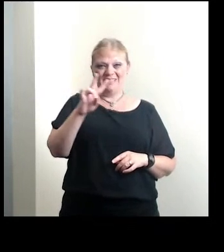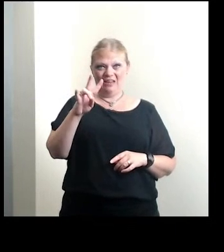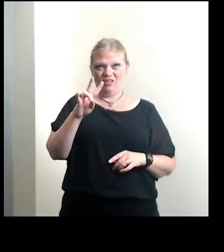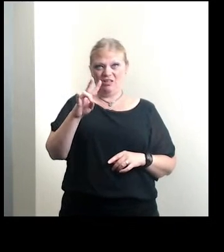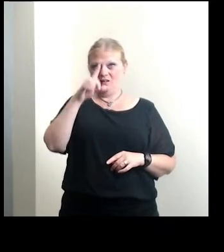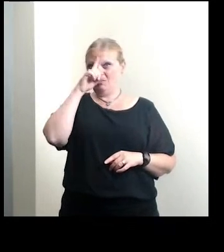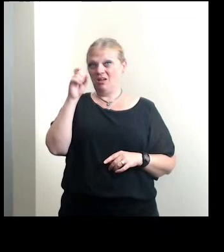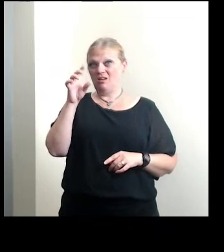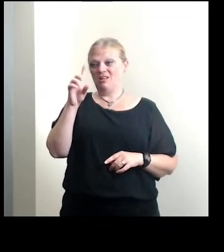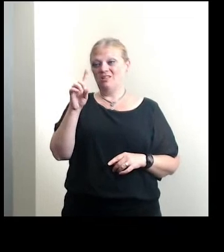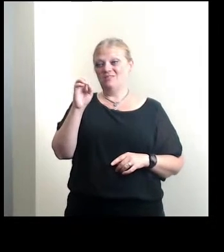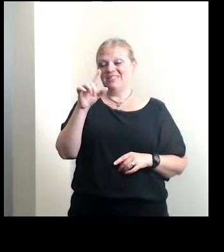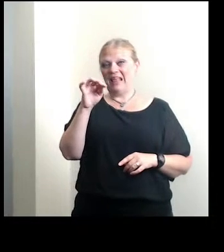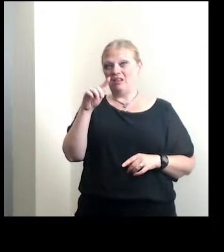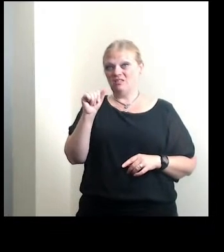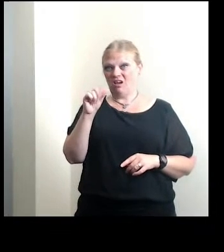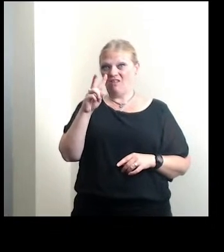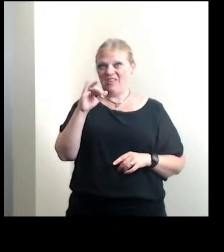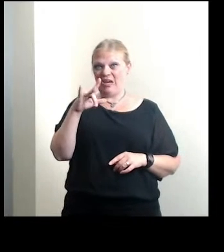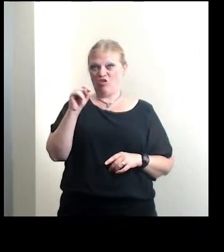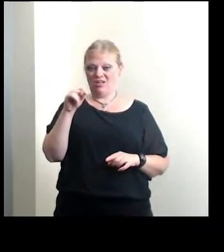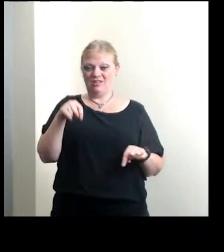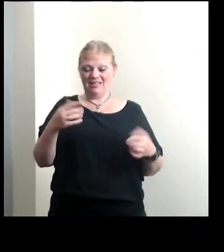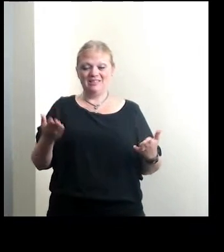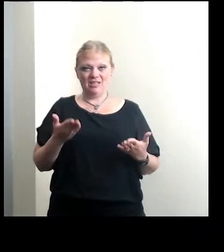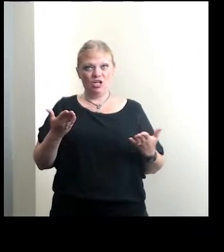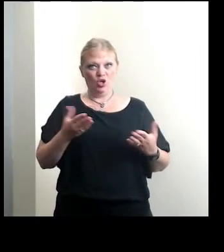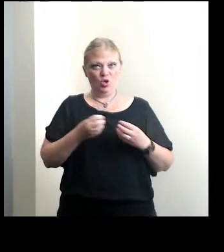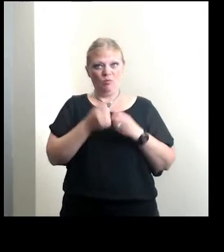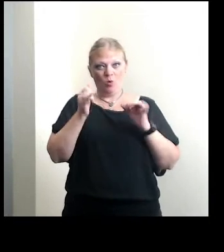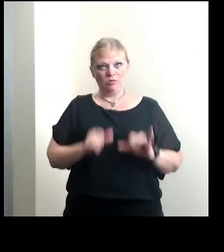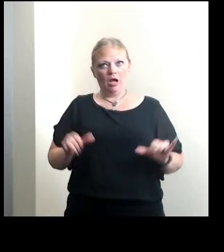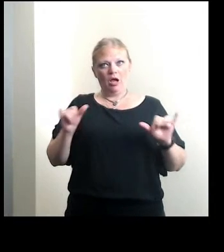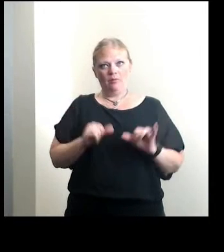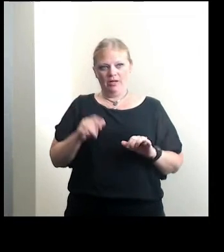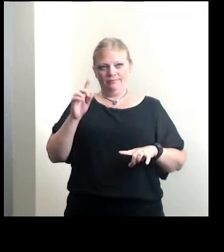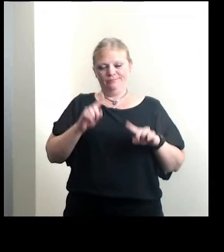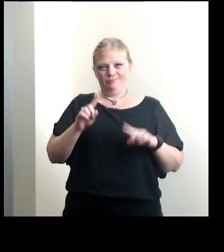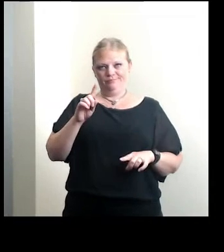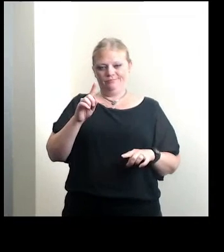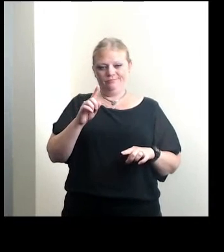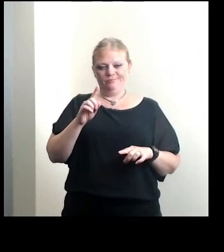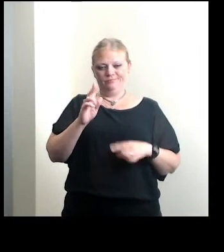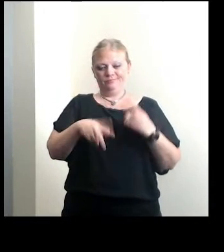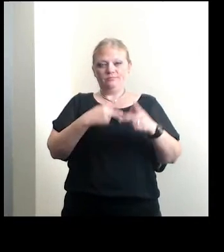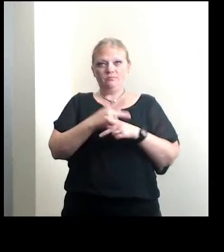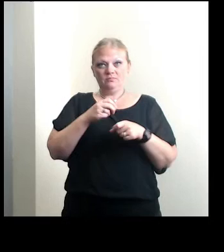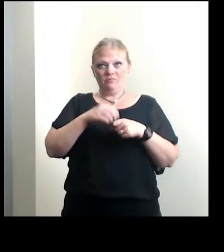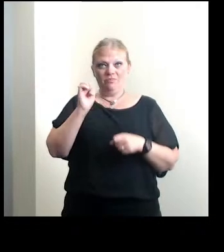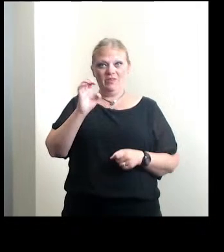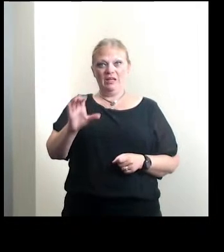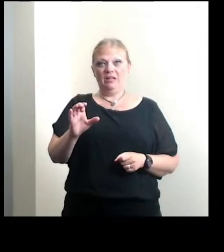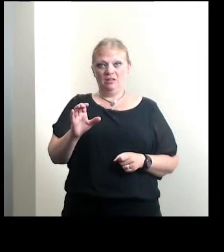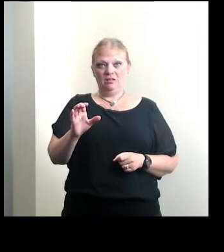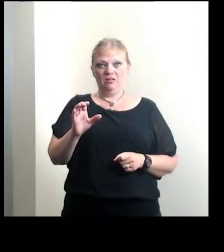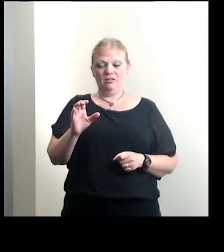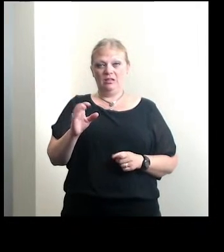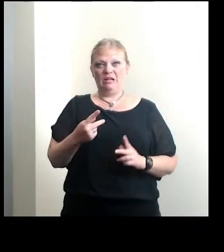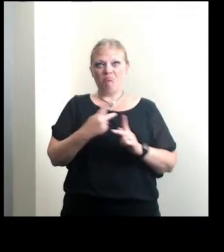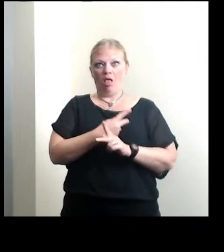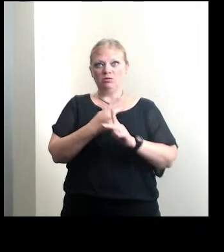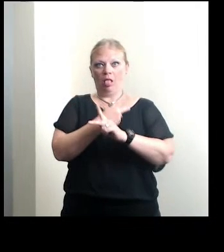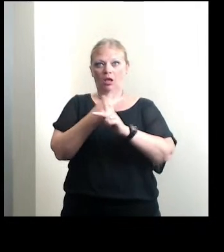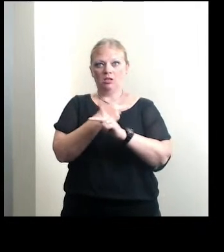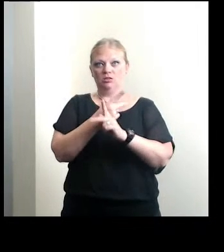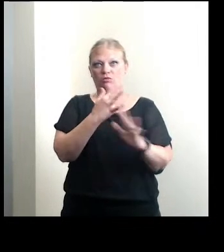because of the Delta variant we know is here and we know is the most common strain in Erie County, it multiplies very,